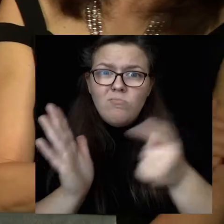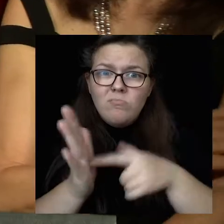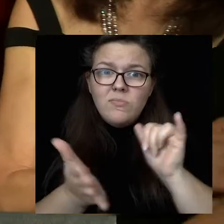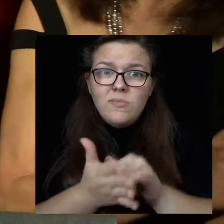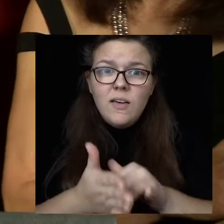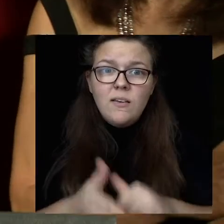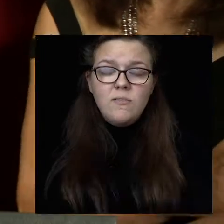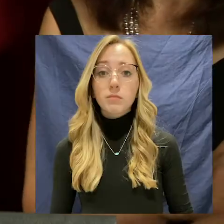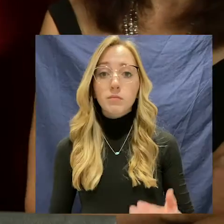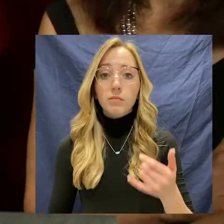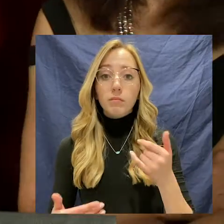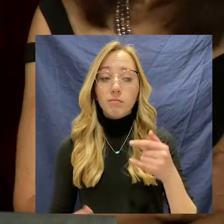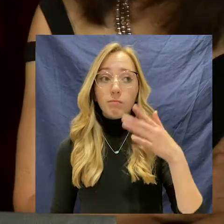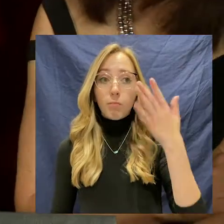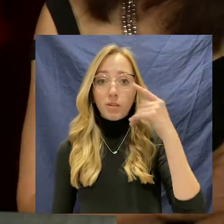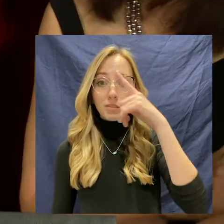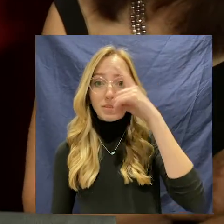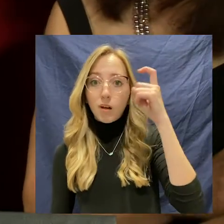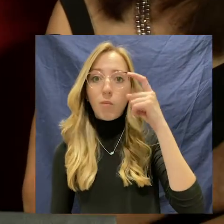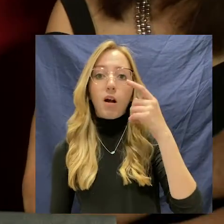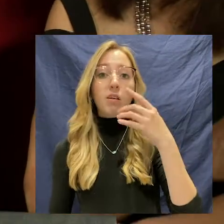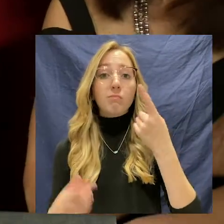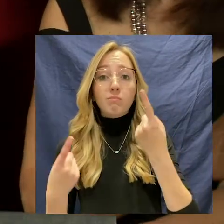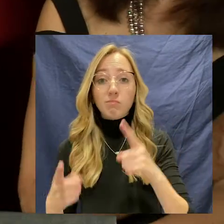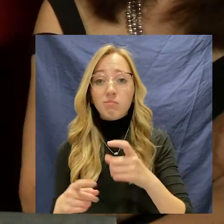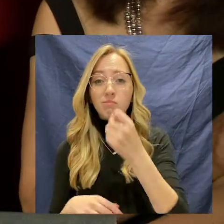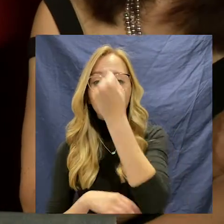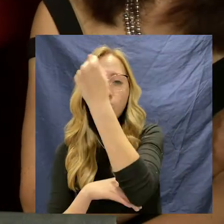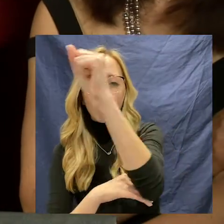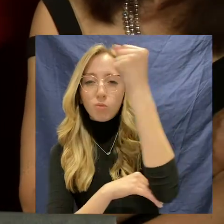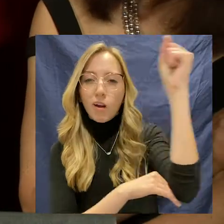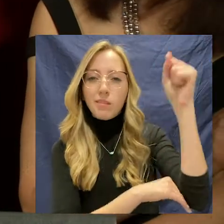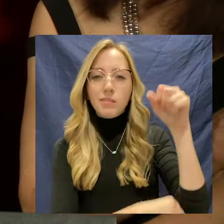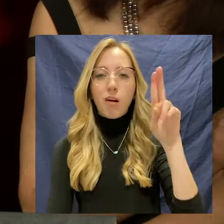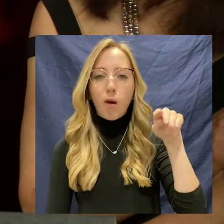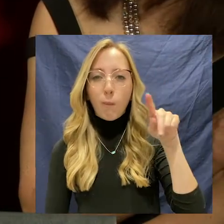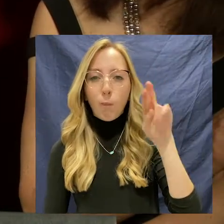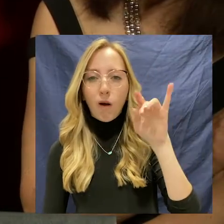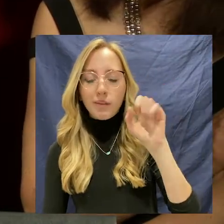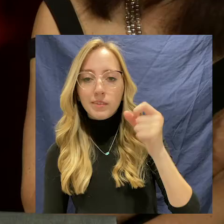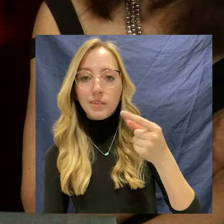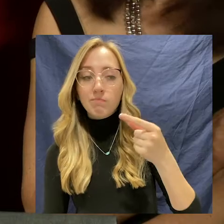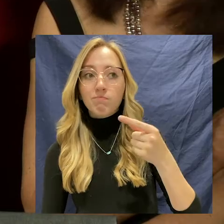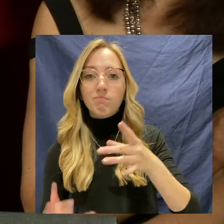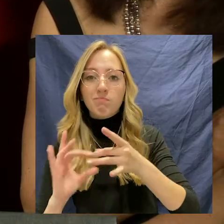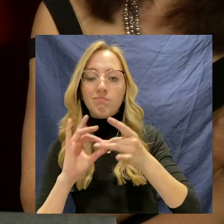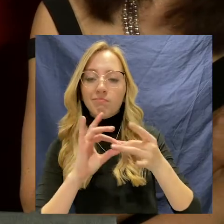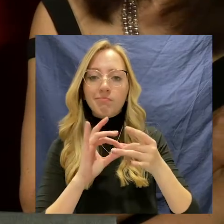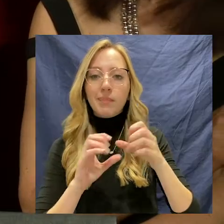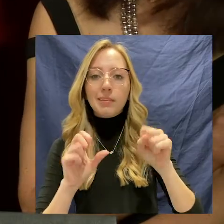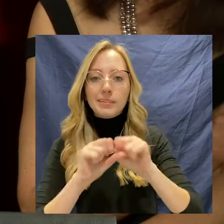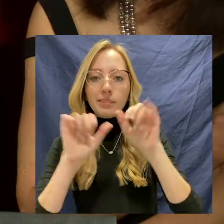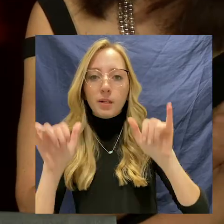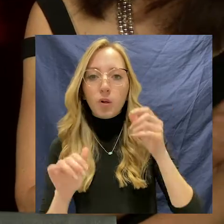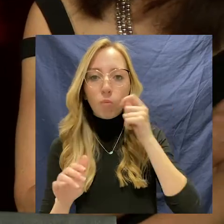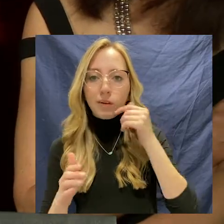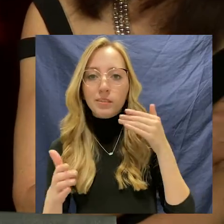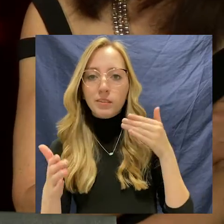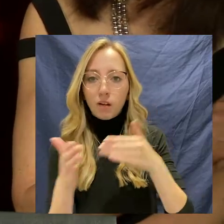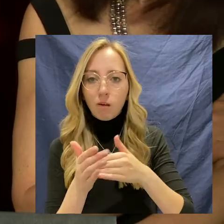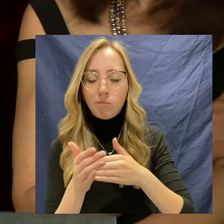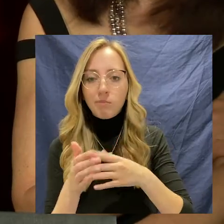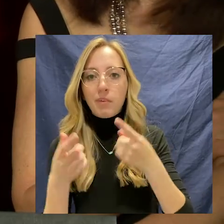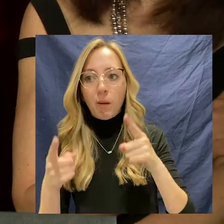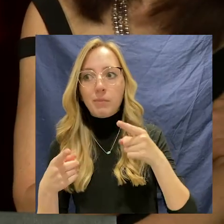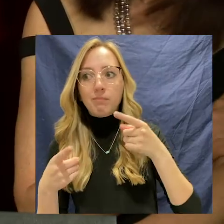through the summer with protests and uprising over the systemic racism that occurred throughout this time of the